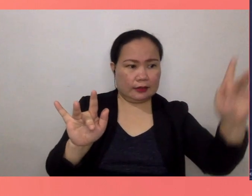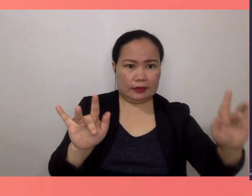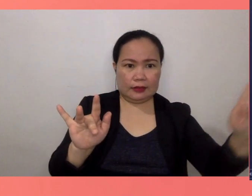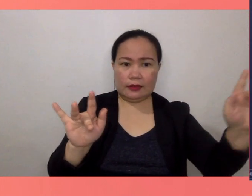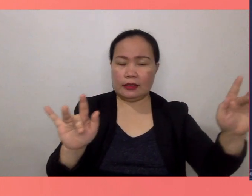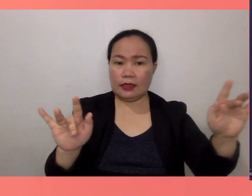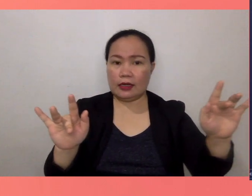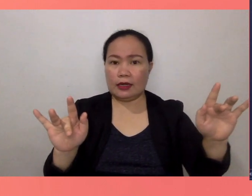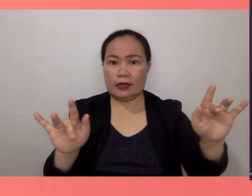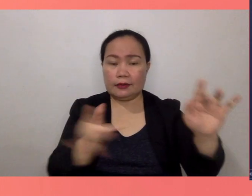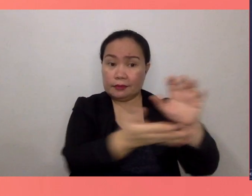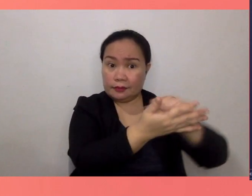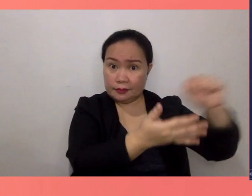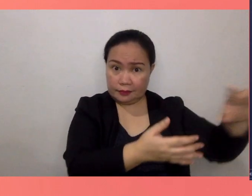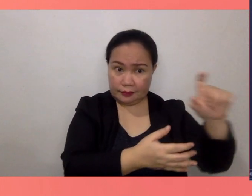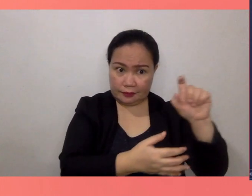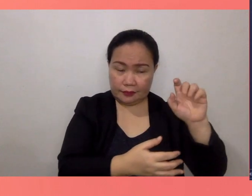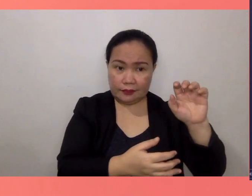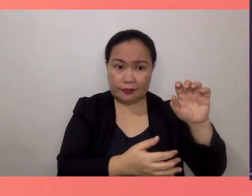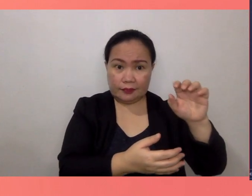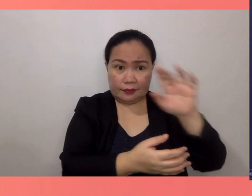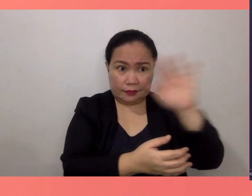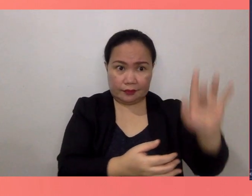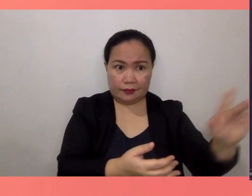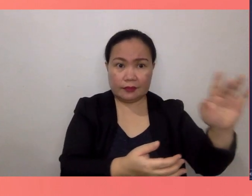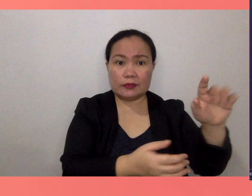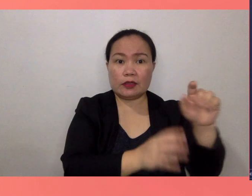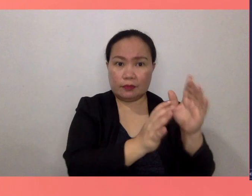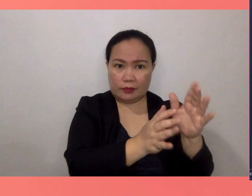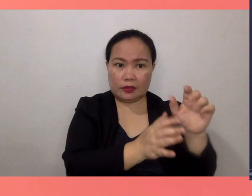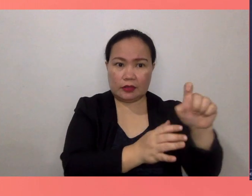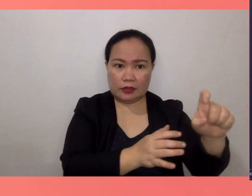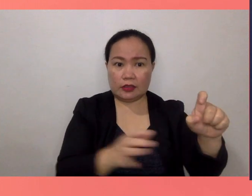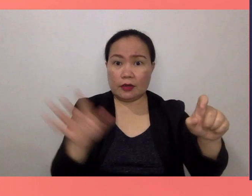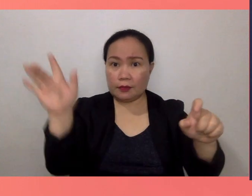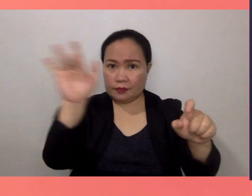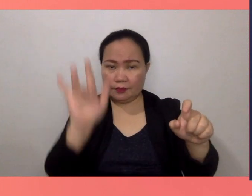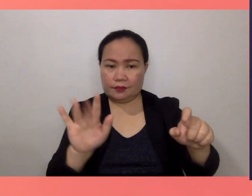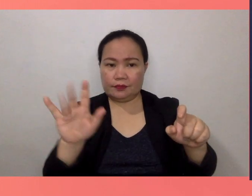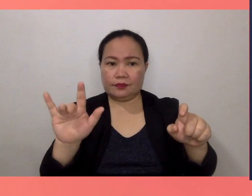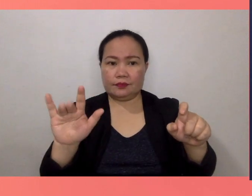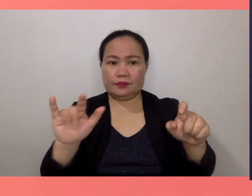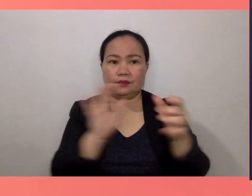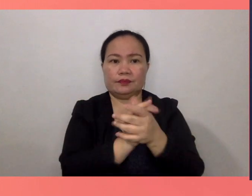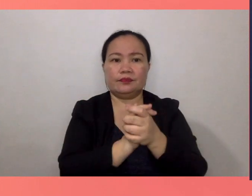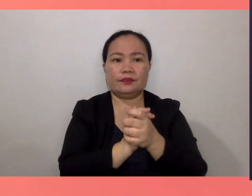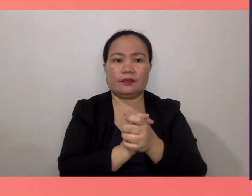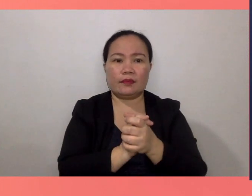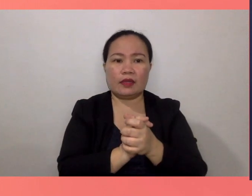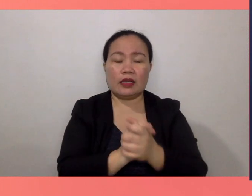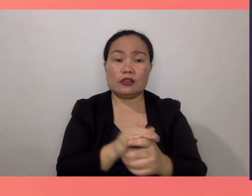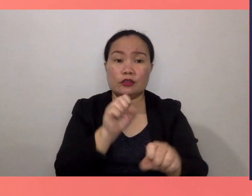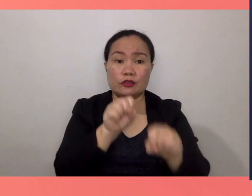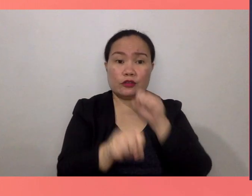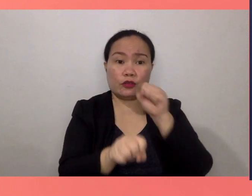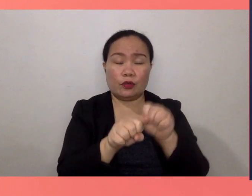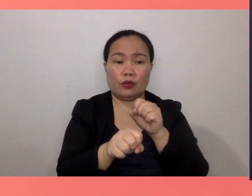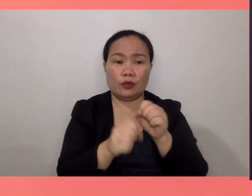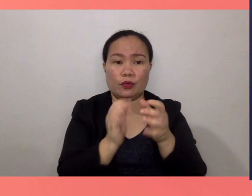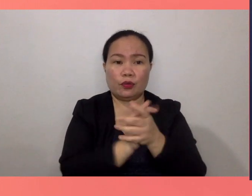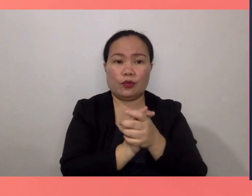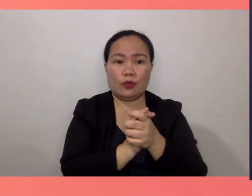is equal to positive negative 5. So, ang hindi natin isasama si negative 5, dahil class,